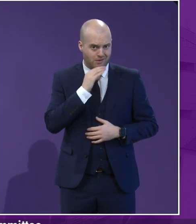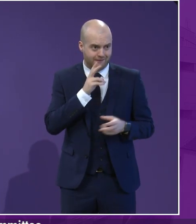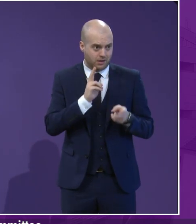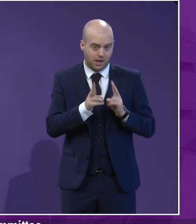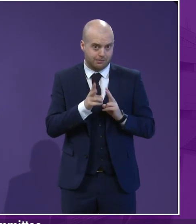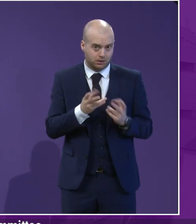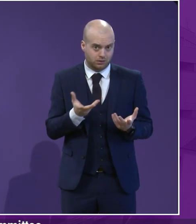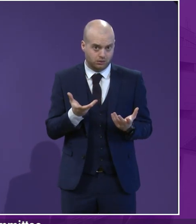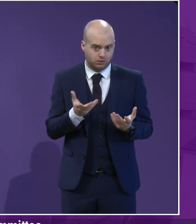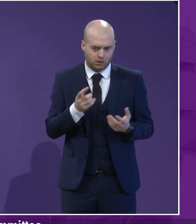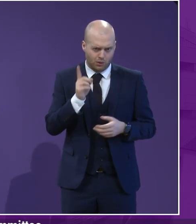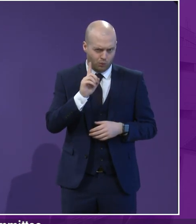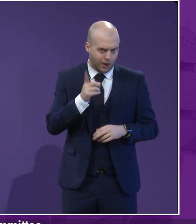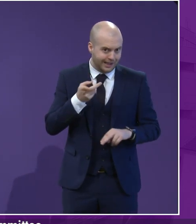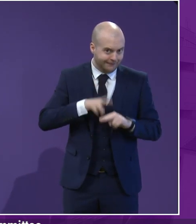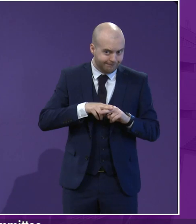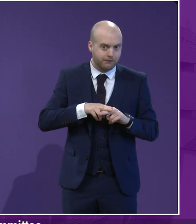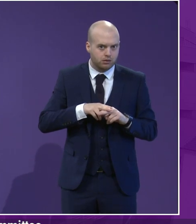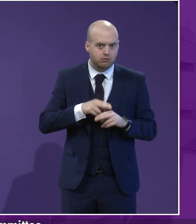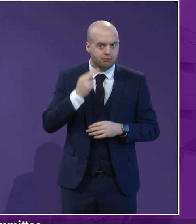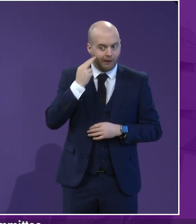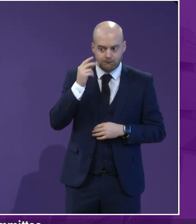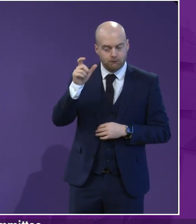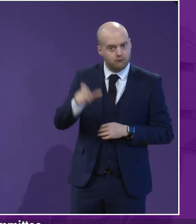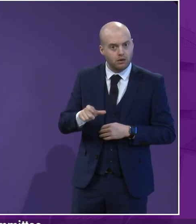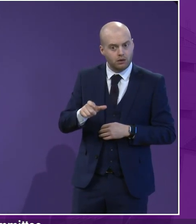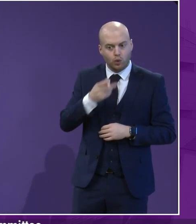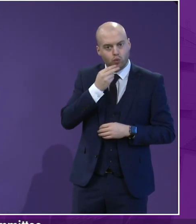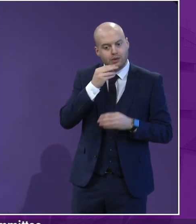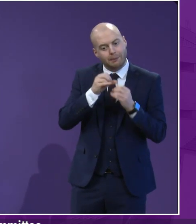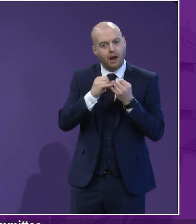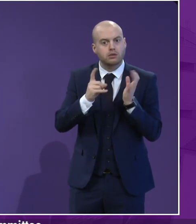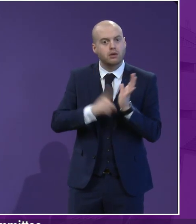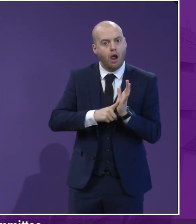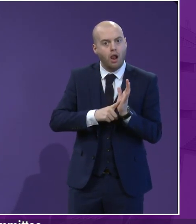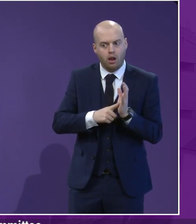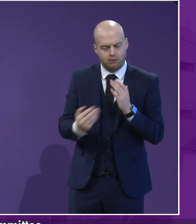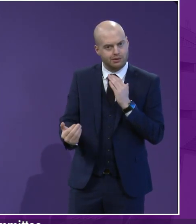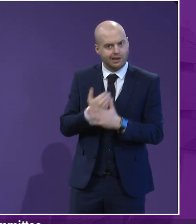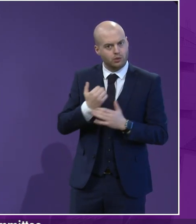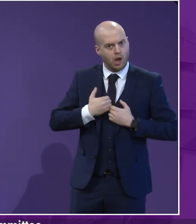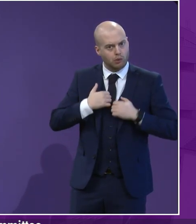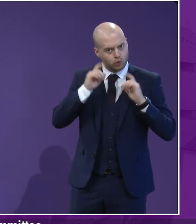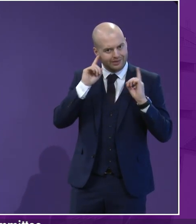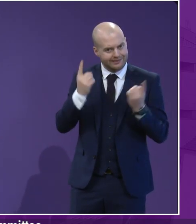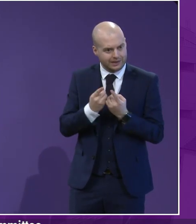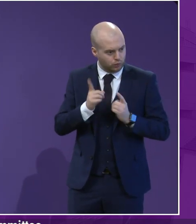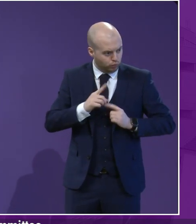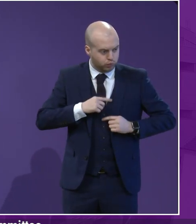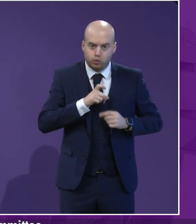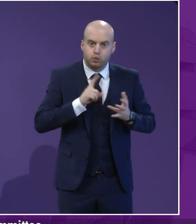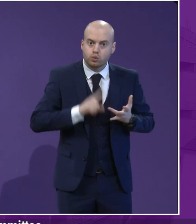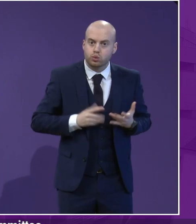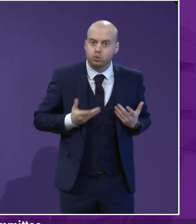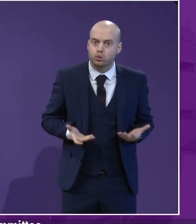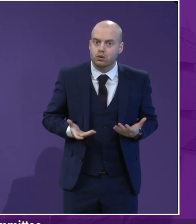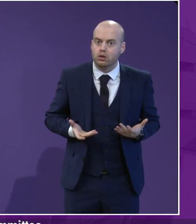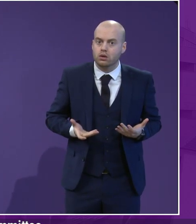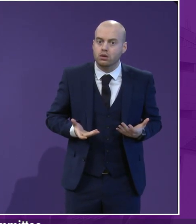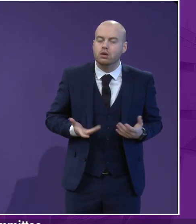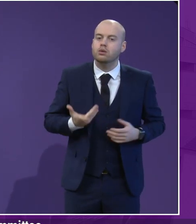require British Sign Language interpreters, though there was a significant concern from the student support that there were not enough